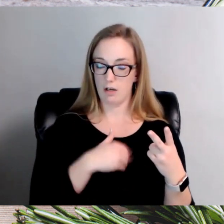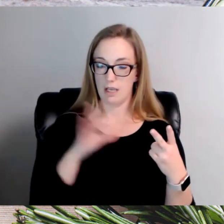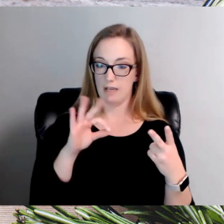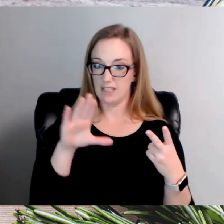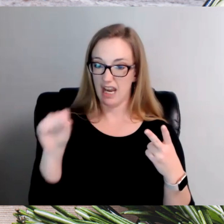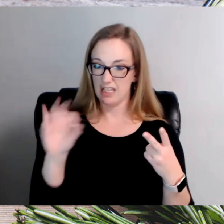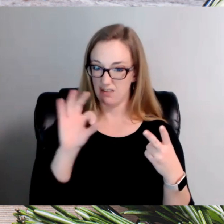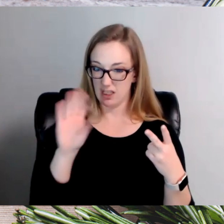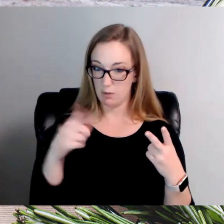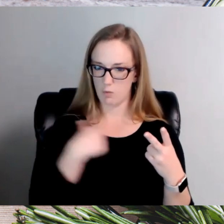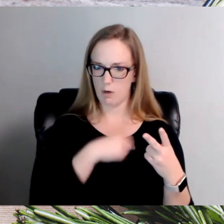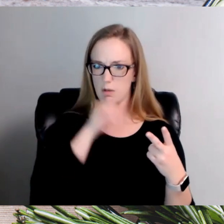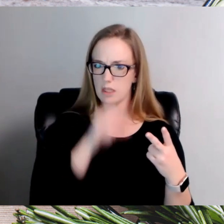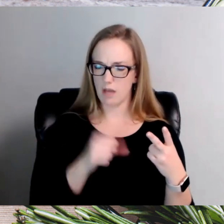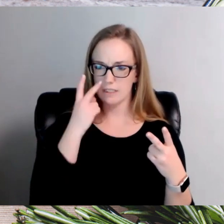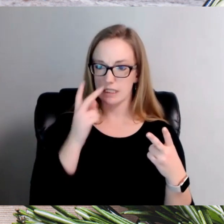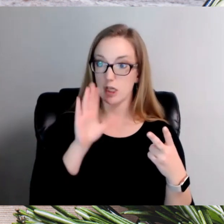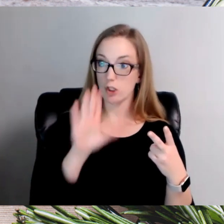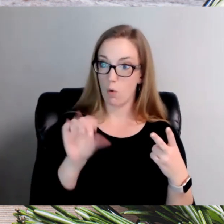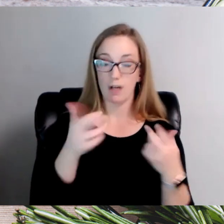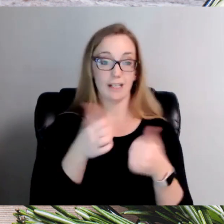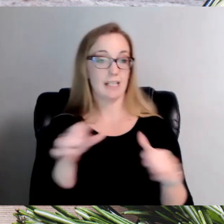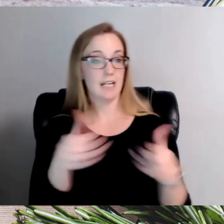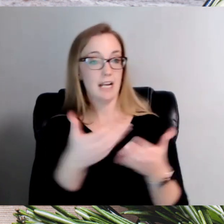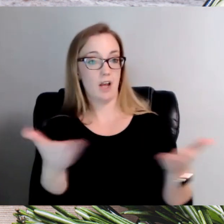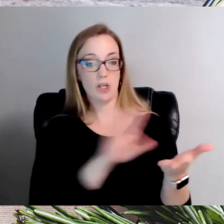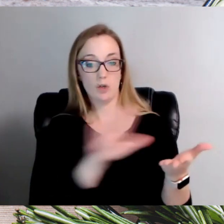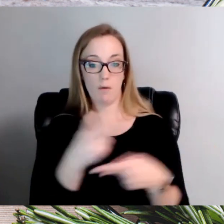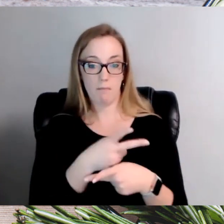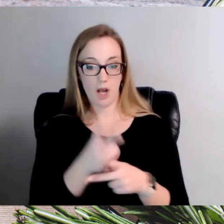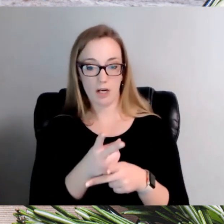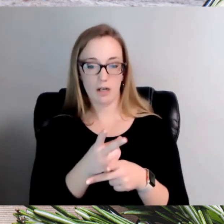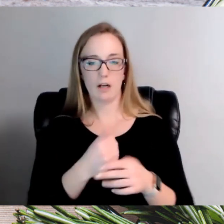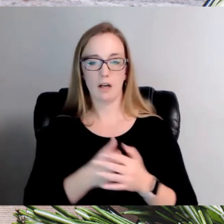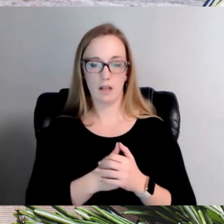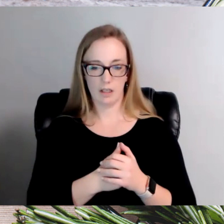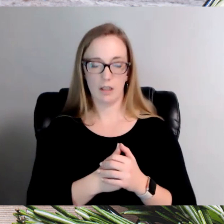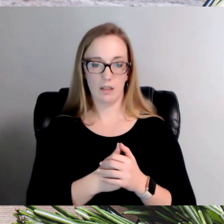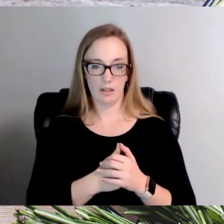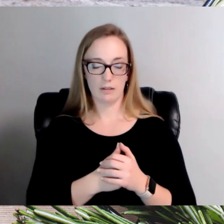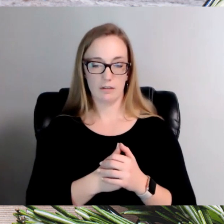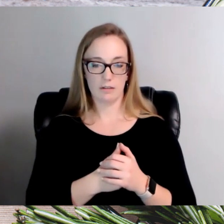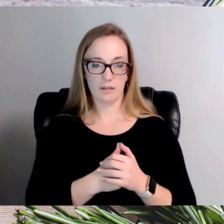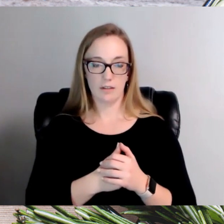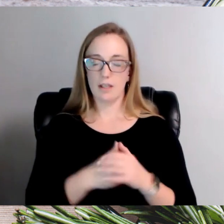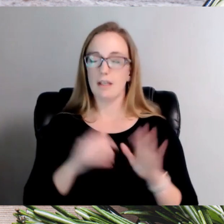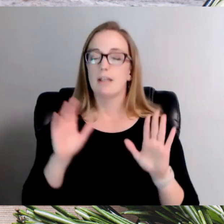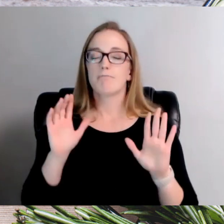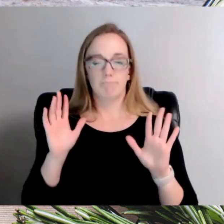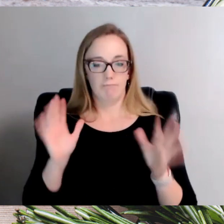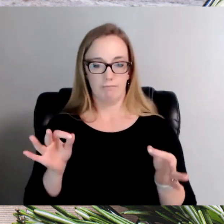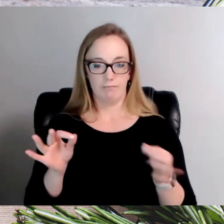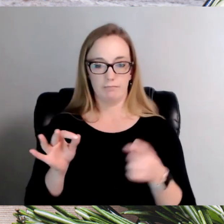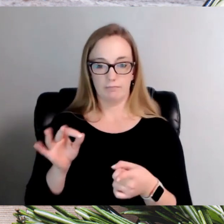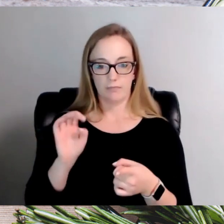Brussels sprouts recipe by Christy Shive, and she is our FCS agent in Warren County, so right there kind of in South Central. And then on Friday, we're going